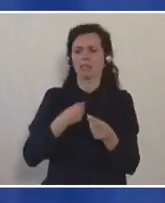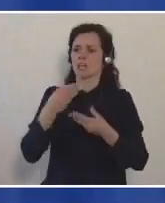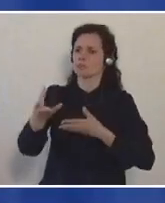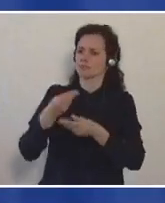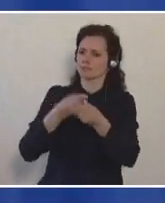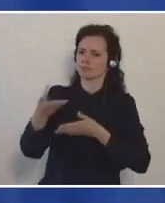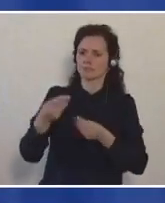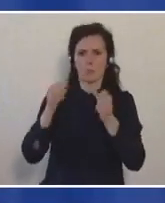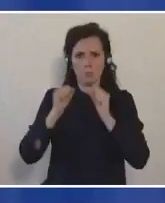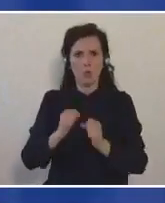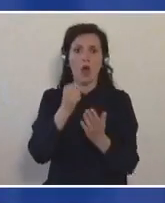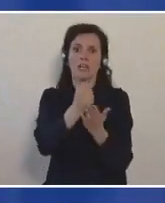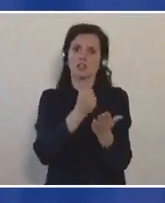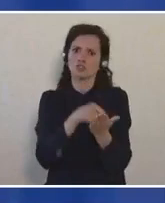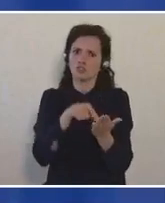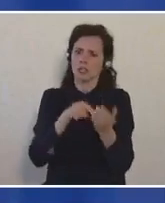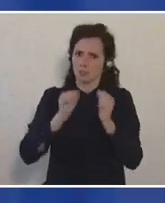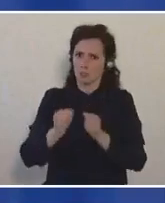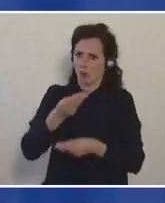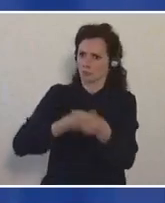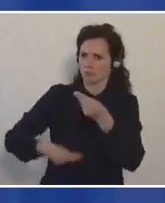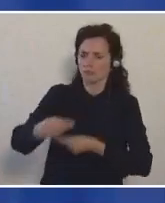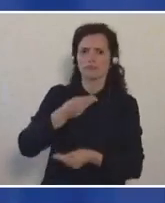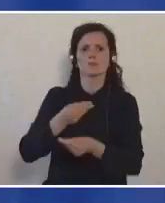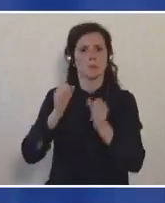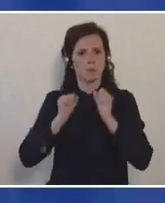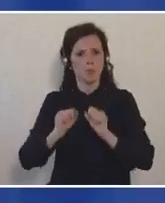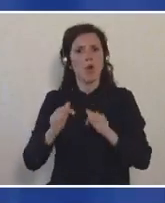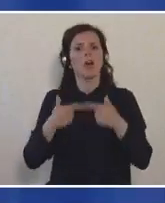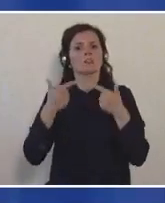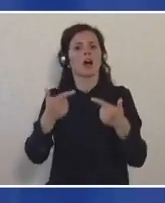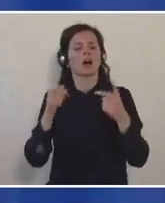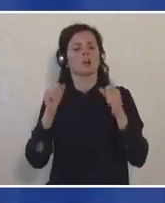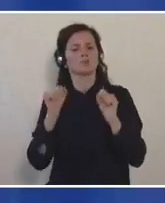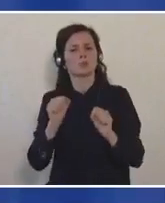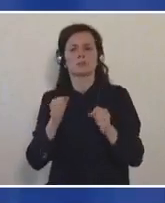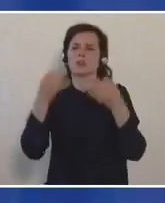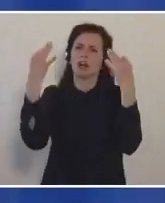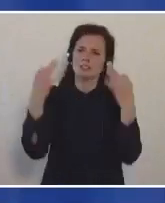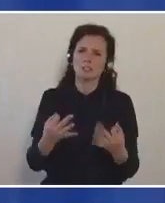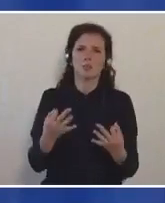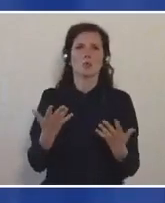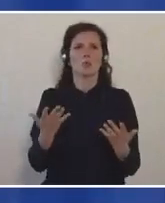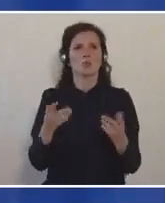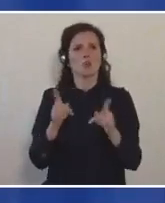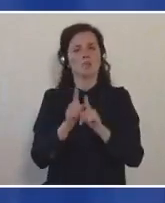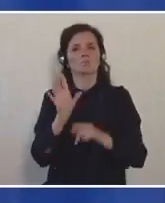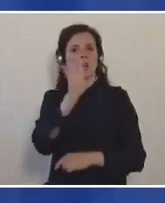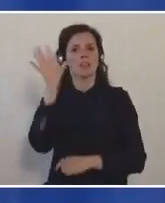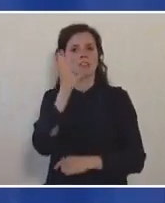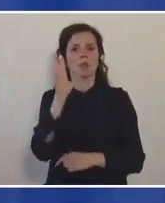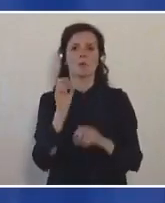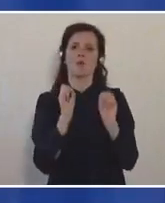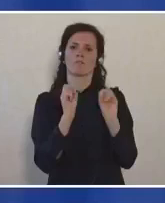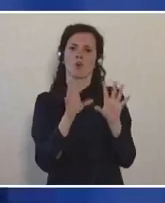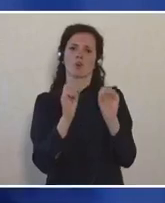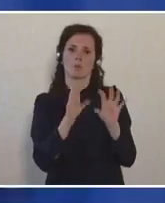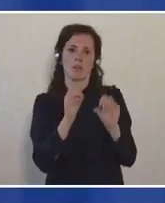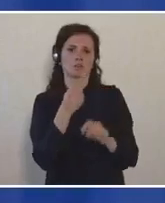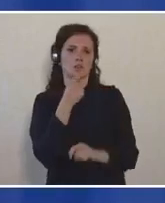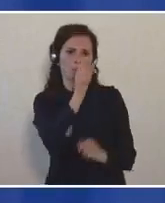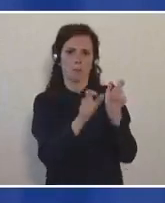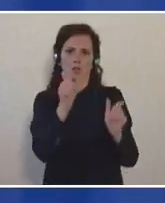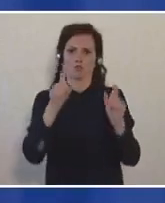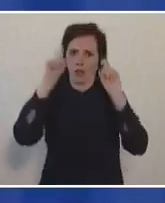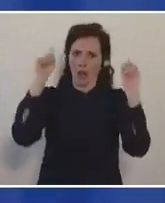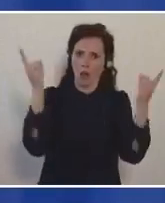Skilling people from university to dual vocational training. This is one of the bottlenecks. And of course, making sure